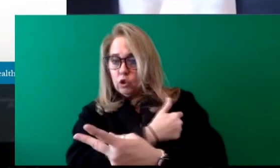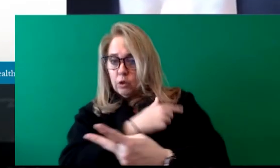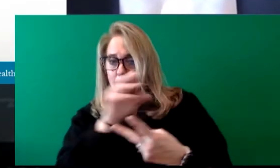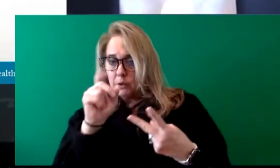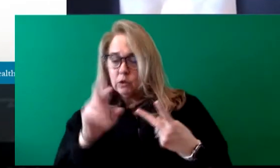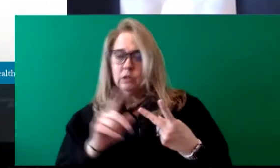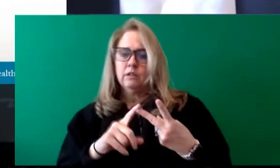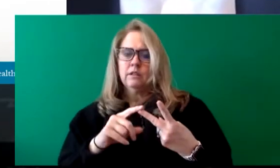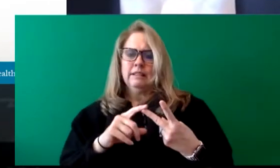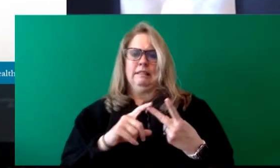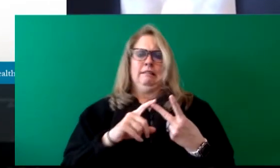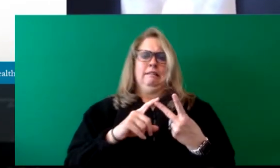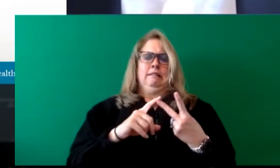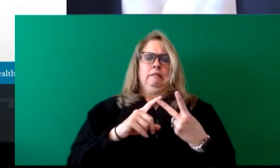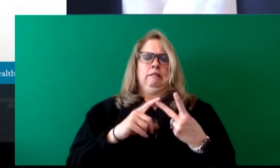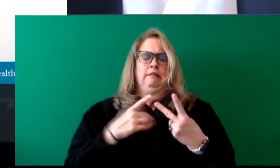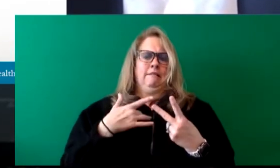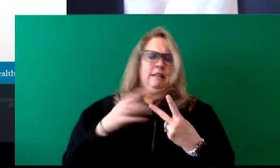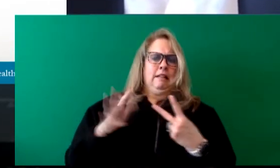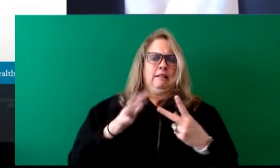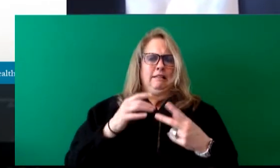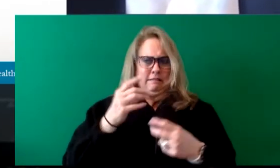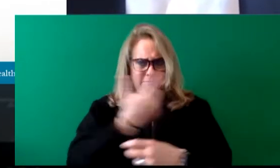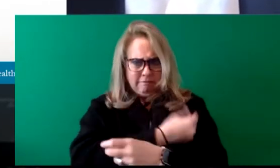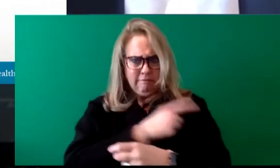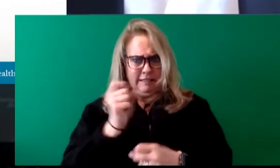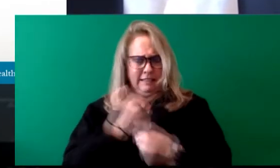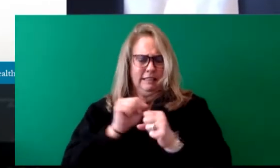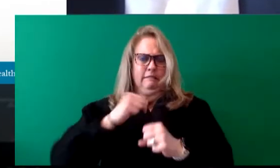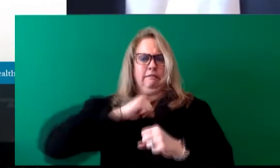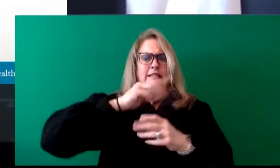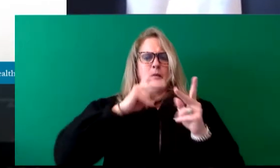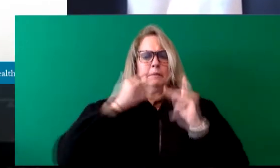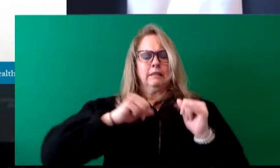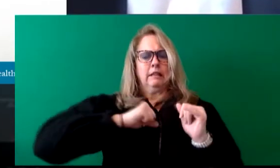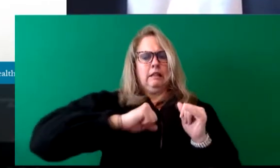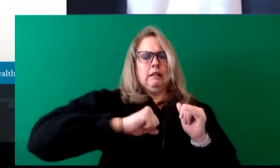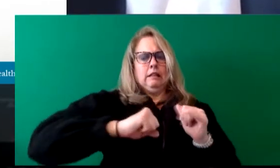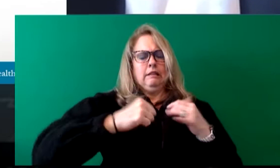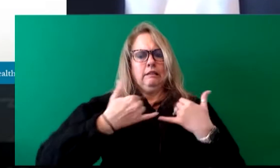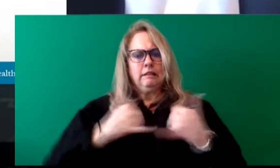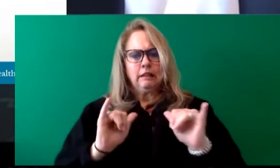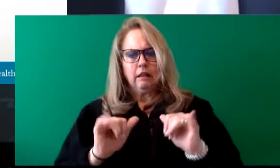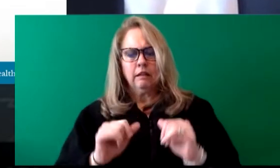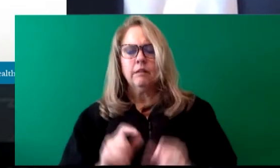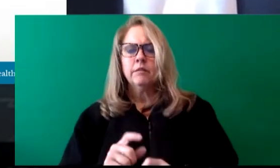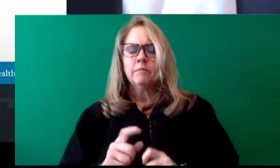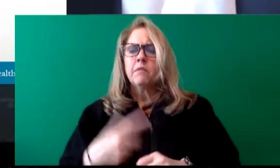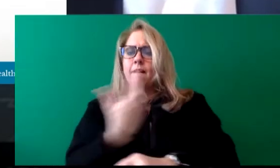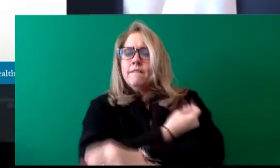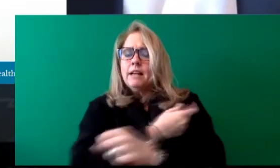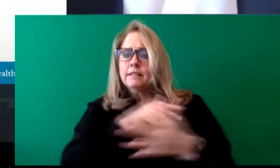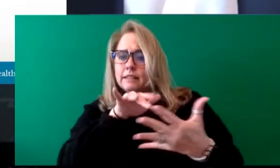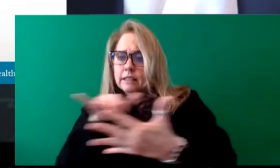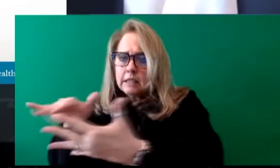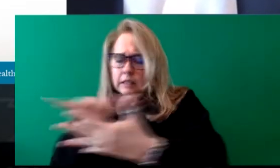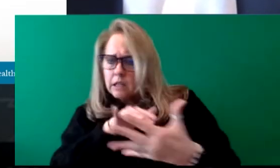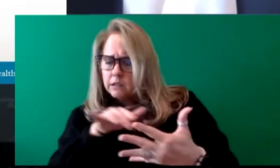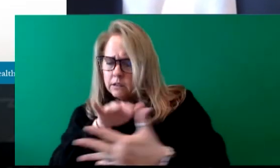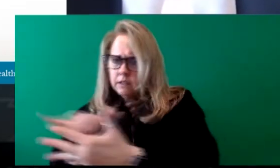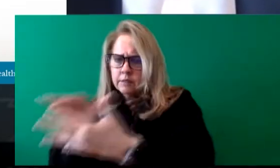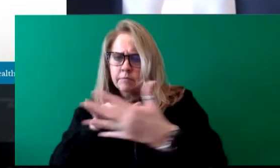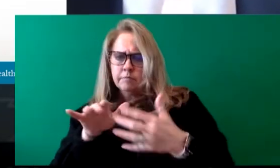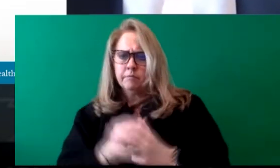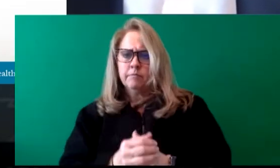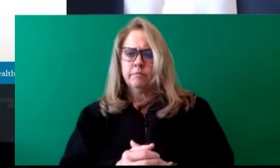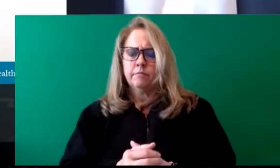and boosters. And so I spent a little time looking at the vaccine adverse events reporting system this morning. And as the